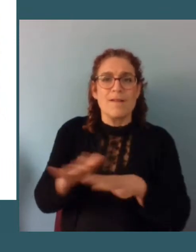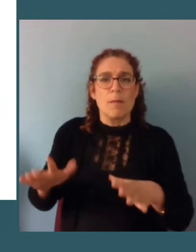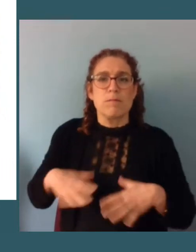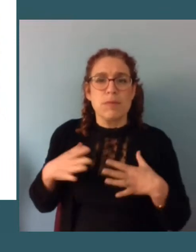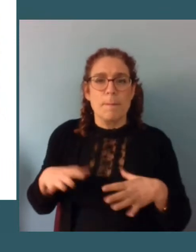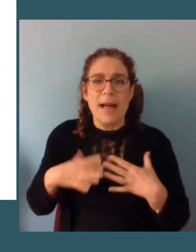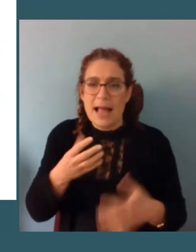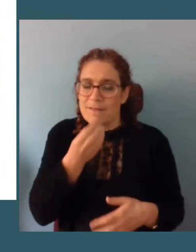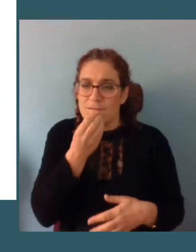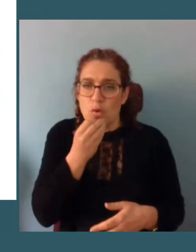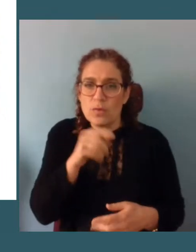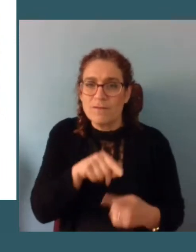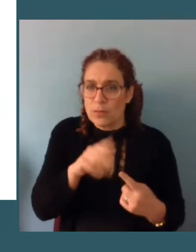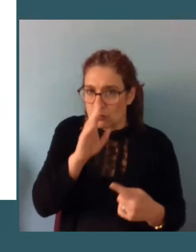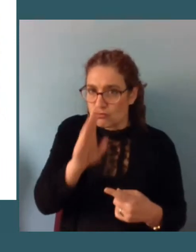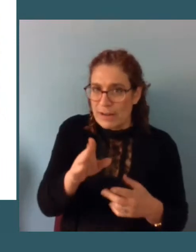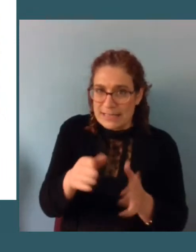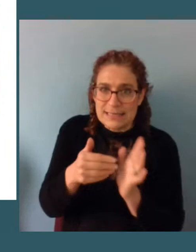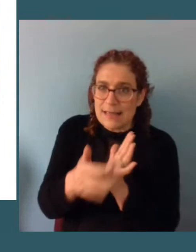sale. We've got the